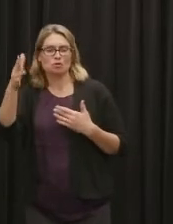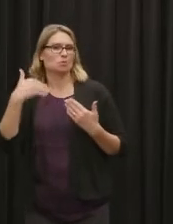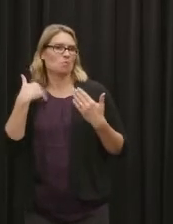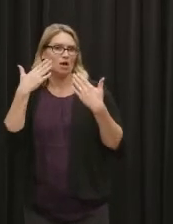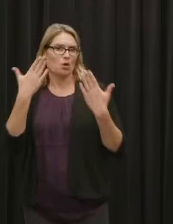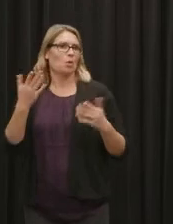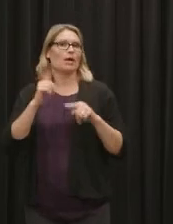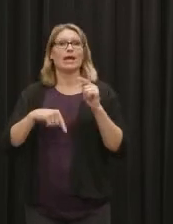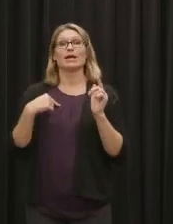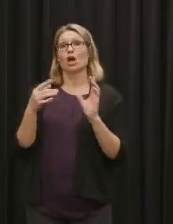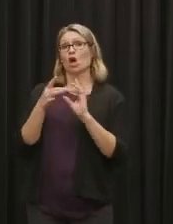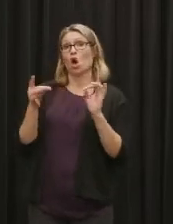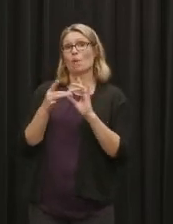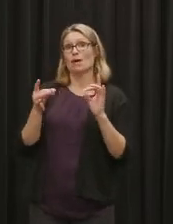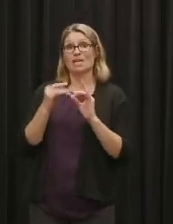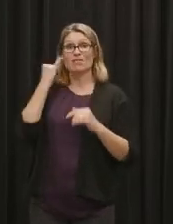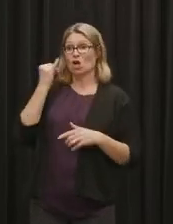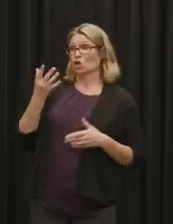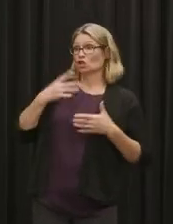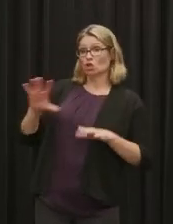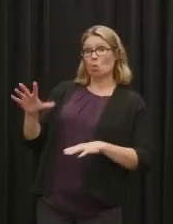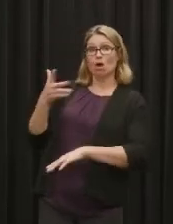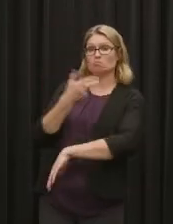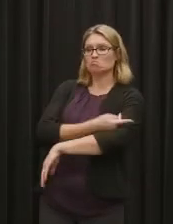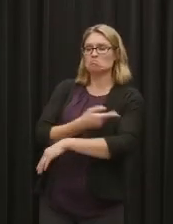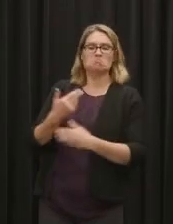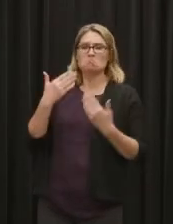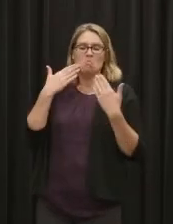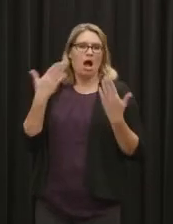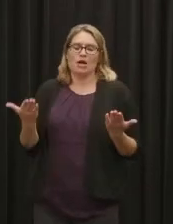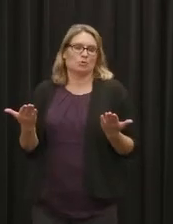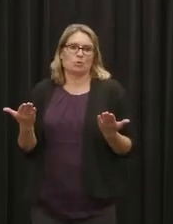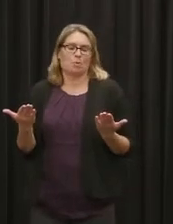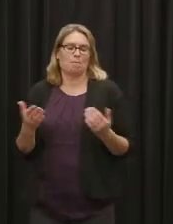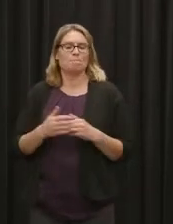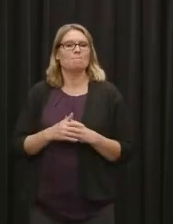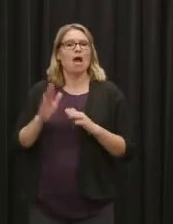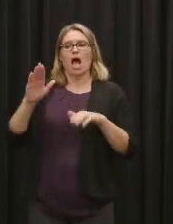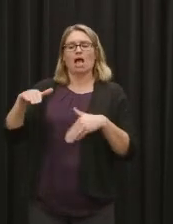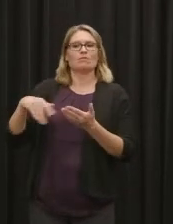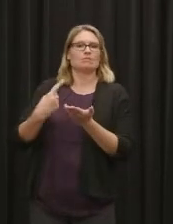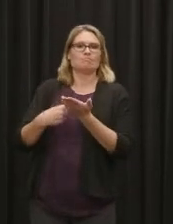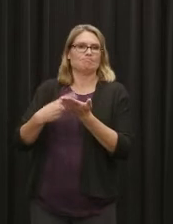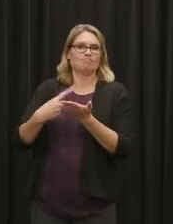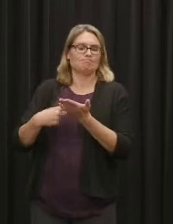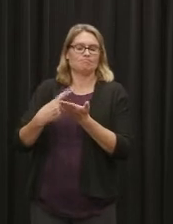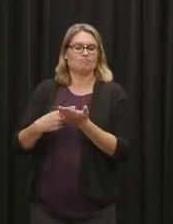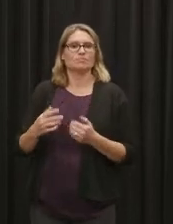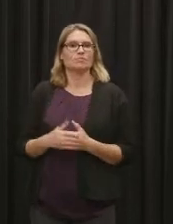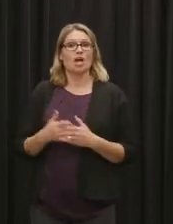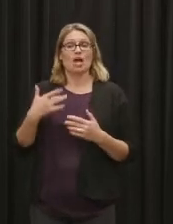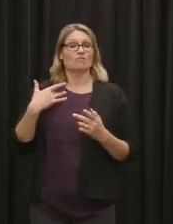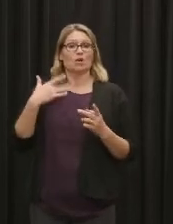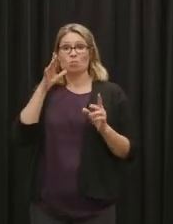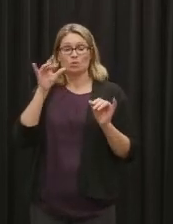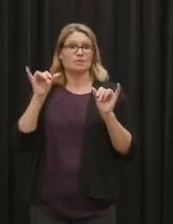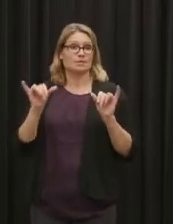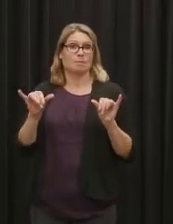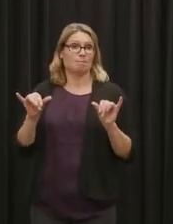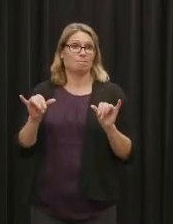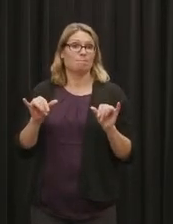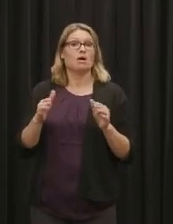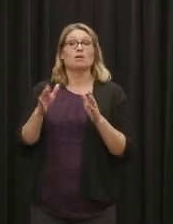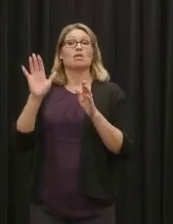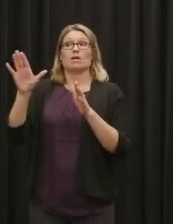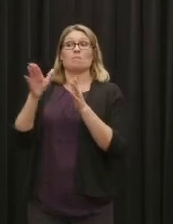really comment too much on that, other than I'm aware those conversations are taking place. And I don't see anything different happening with respect to